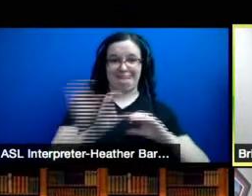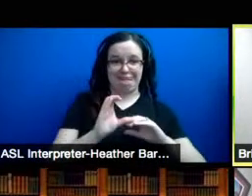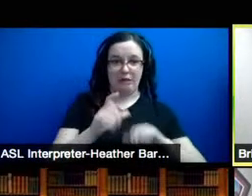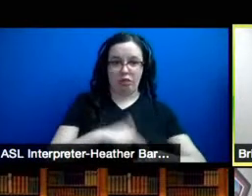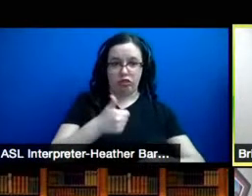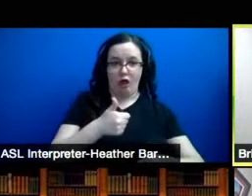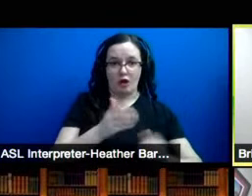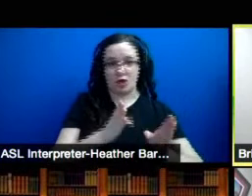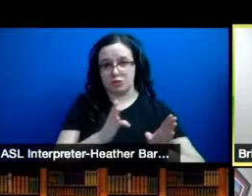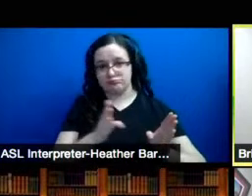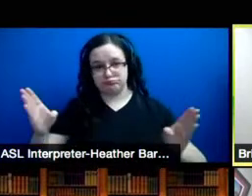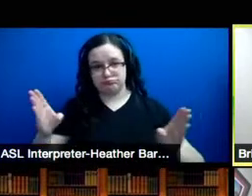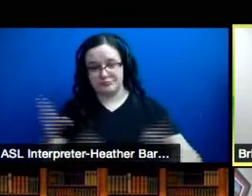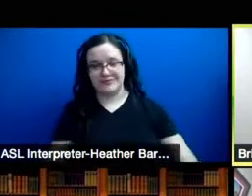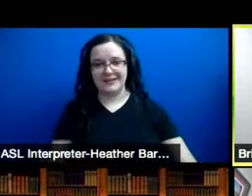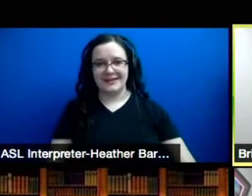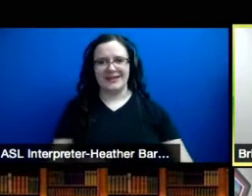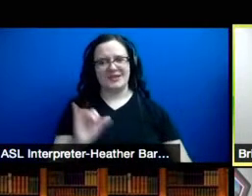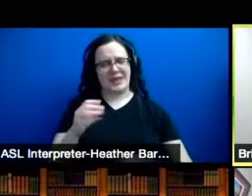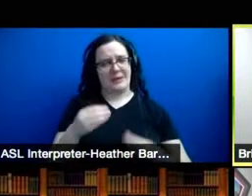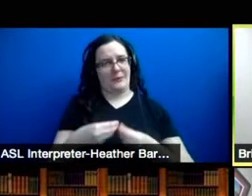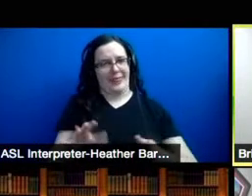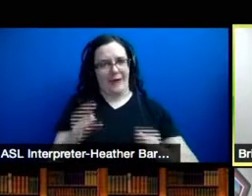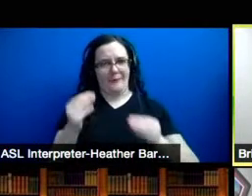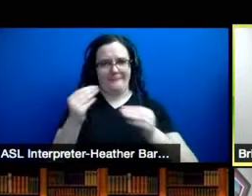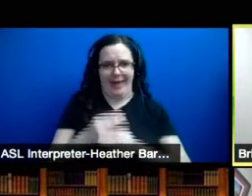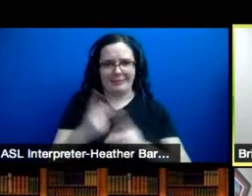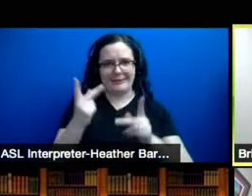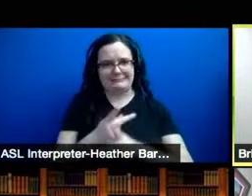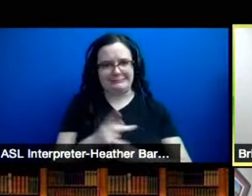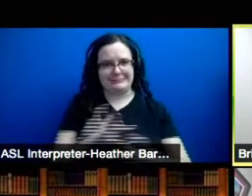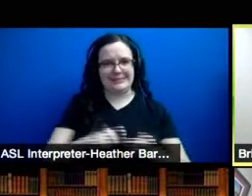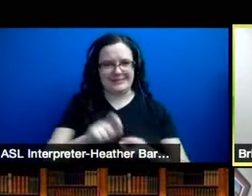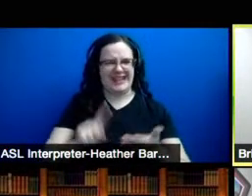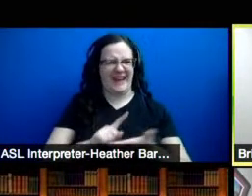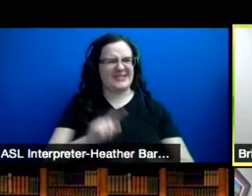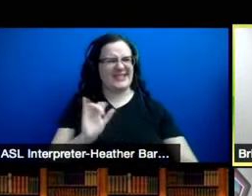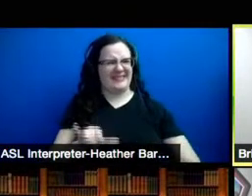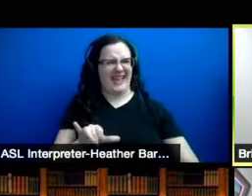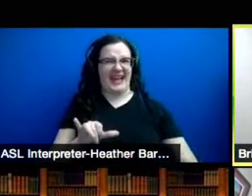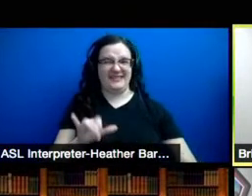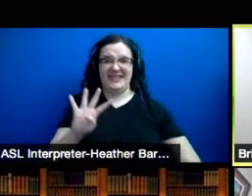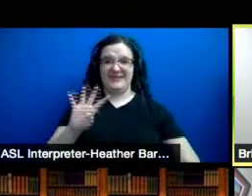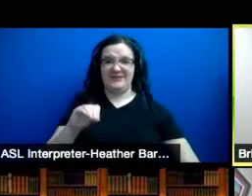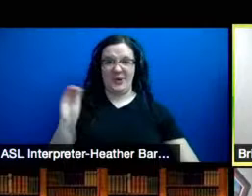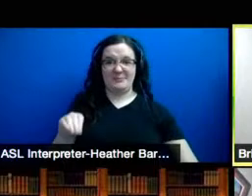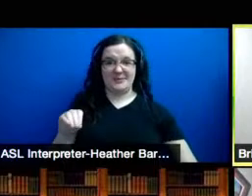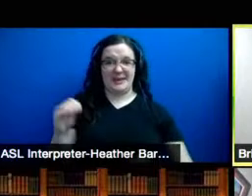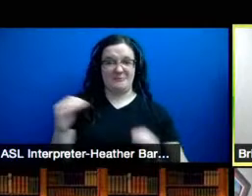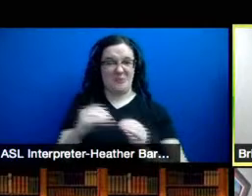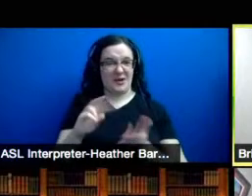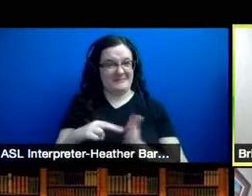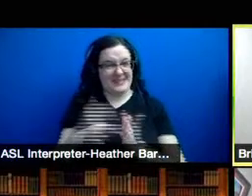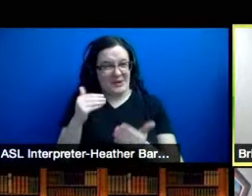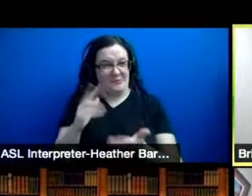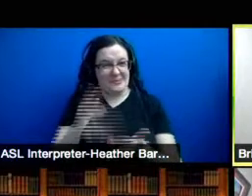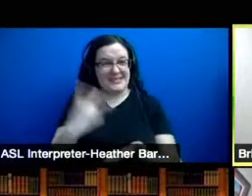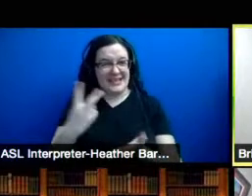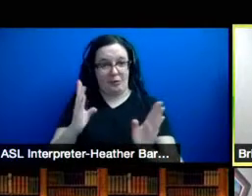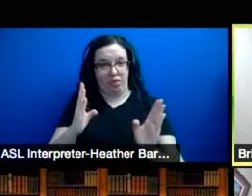So without doing the math, that would be, you know, what it would be. It would almost double it. So, and then it